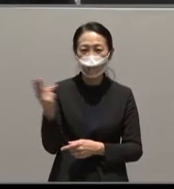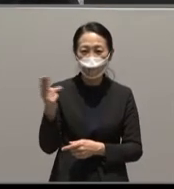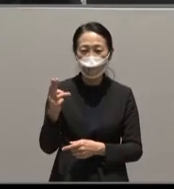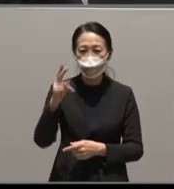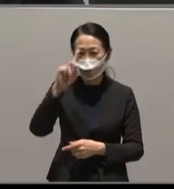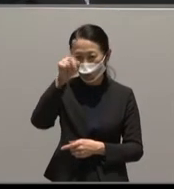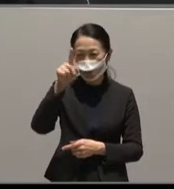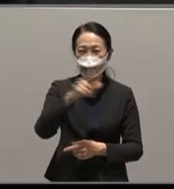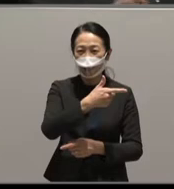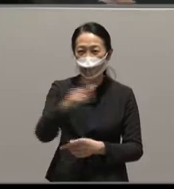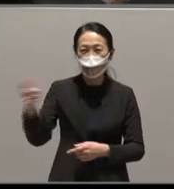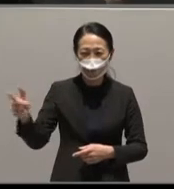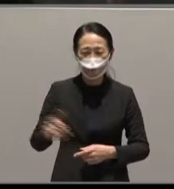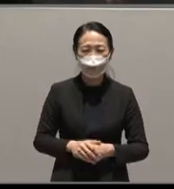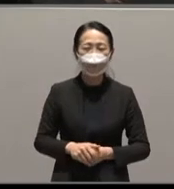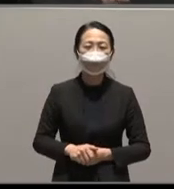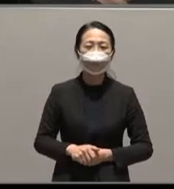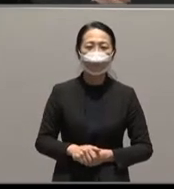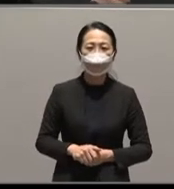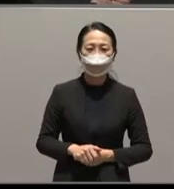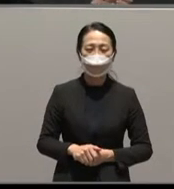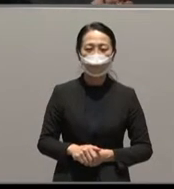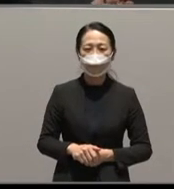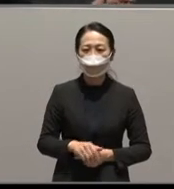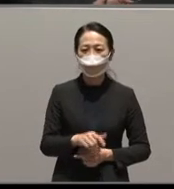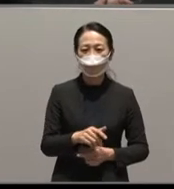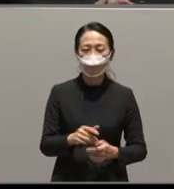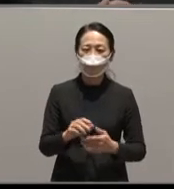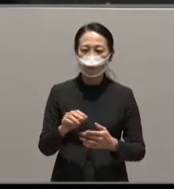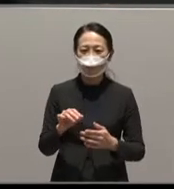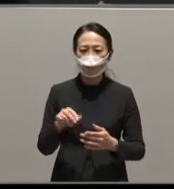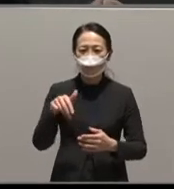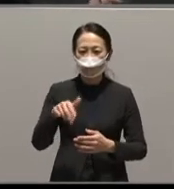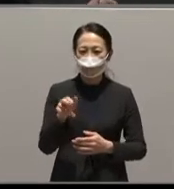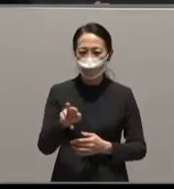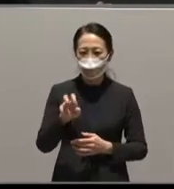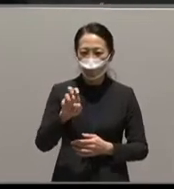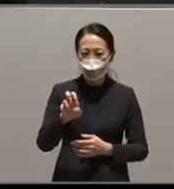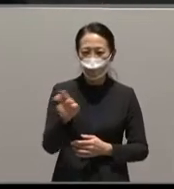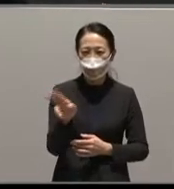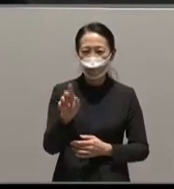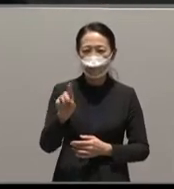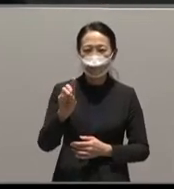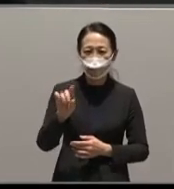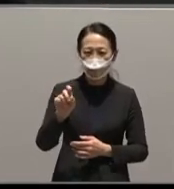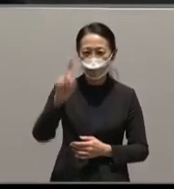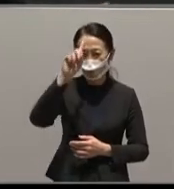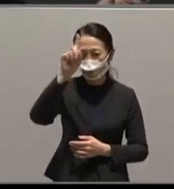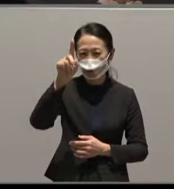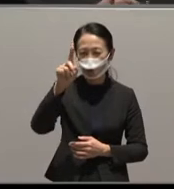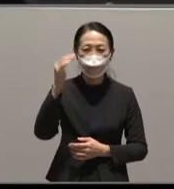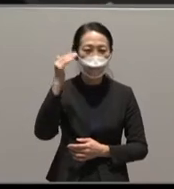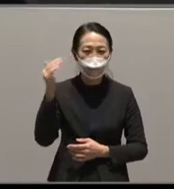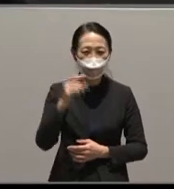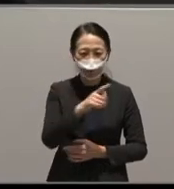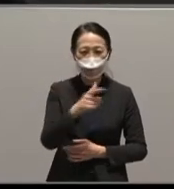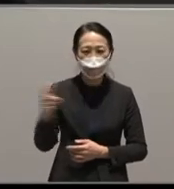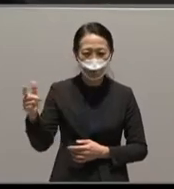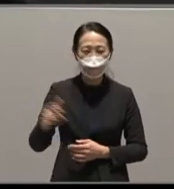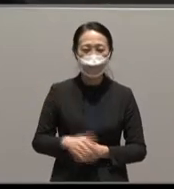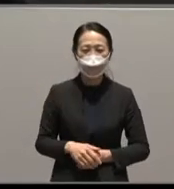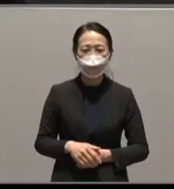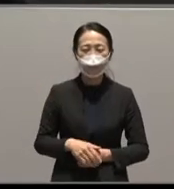Holland, France, Finland, Portugal, Spain, Italy, and Germany, Poland, Czech, Slovakia, Russia, Sweden, South